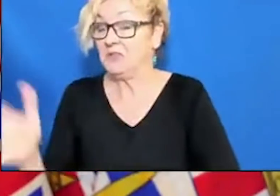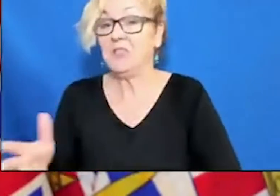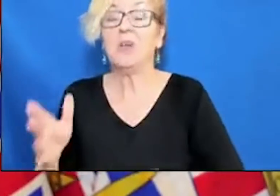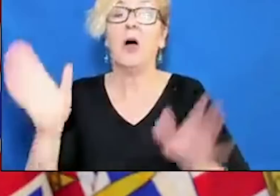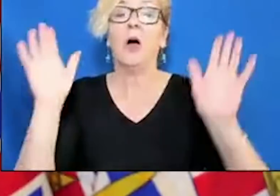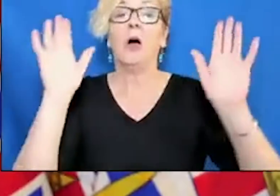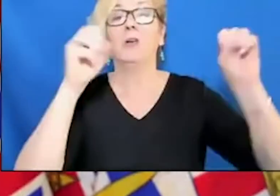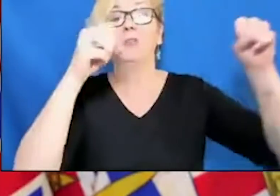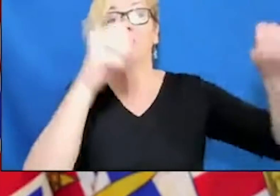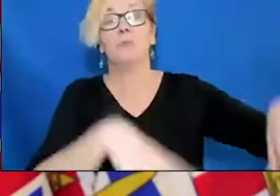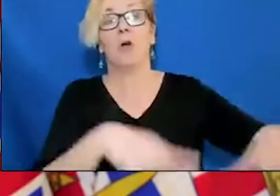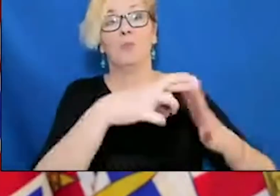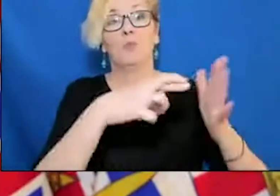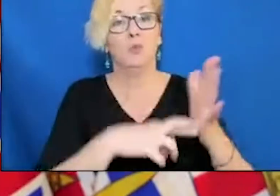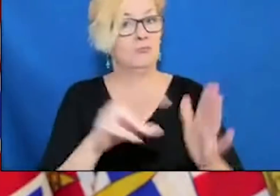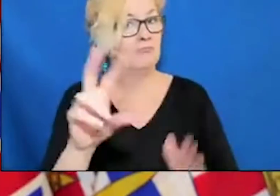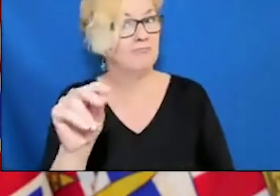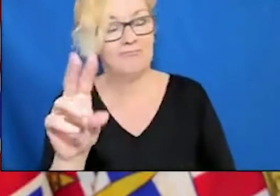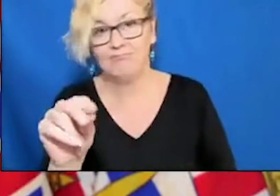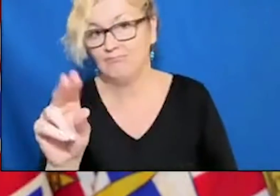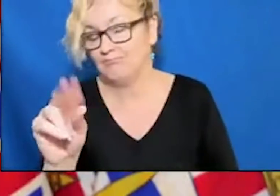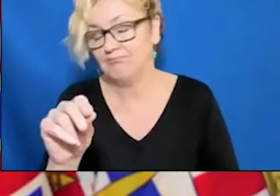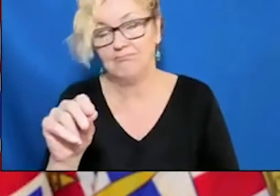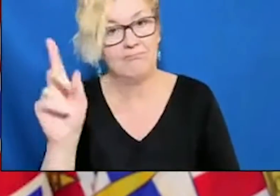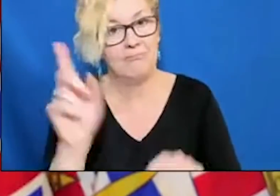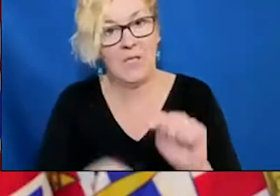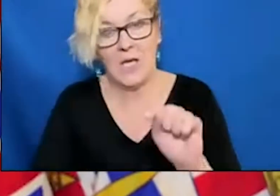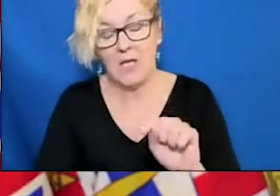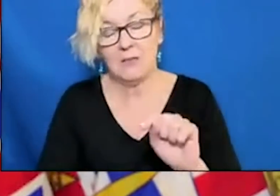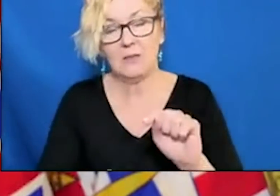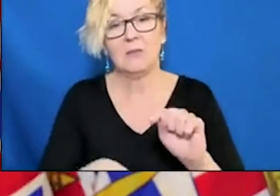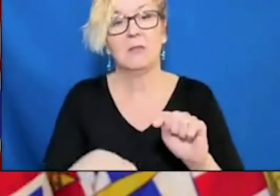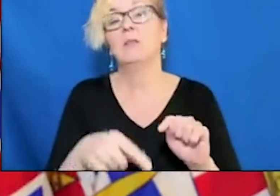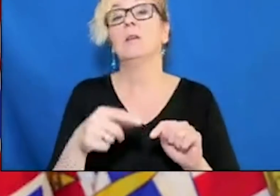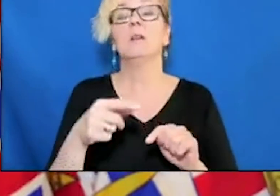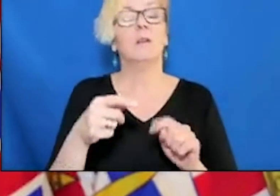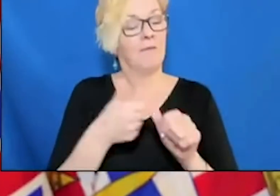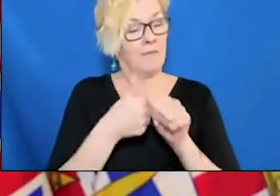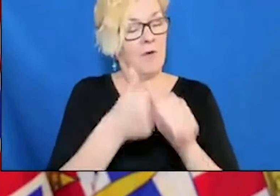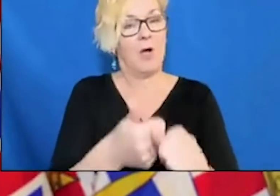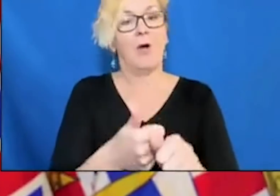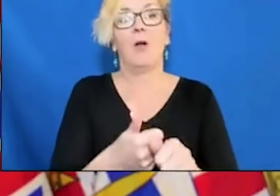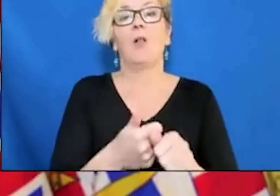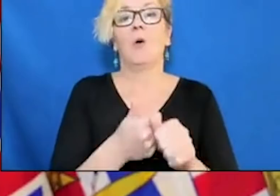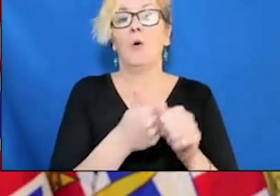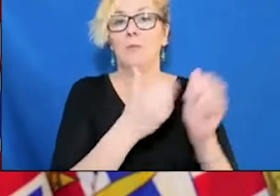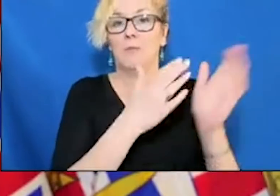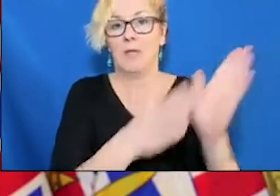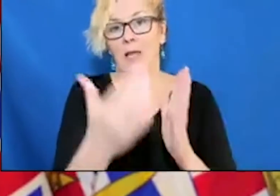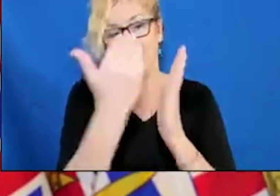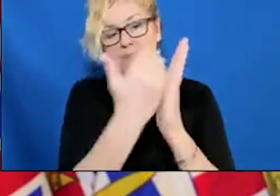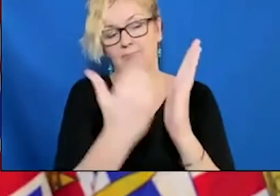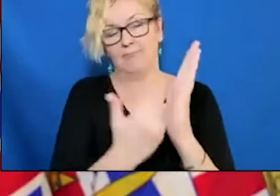will, and we know that is happening around the province, take all necessary steps, including closing